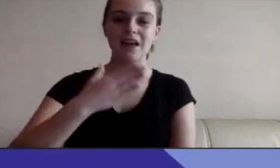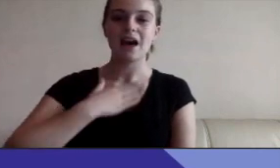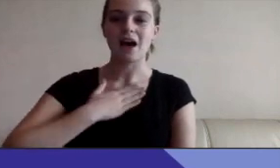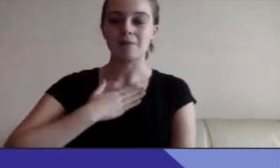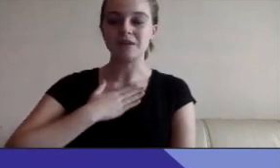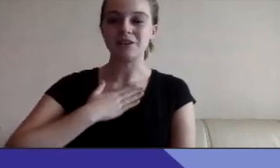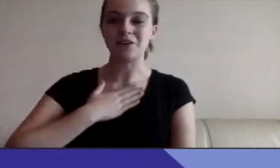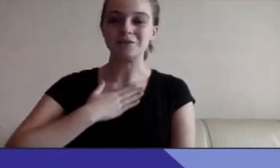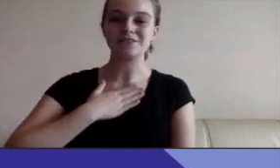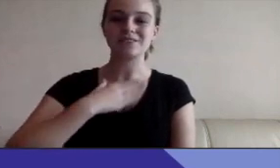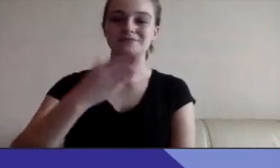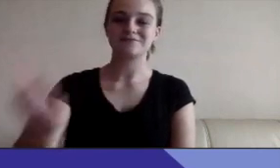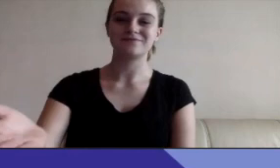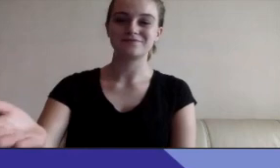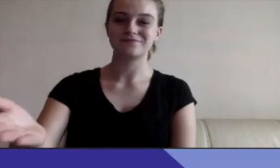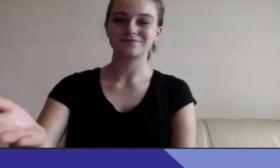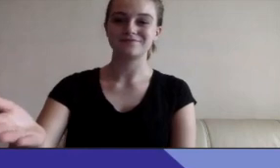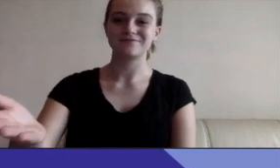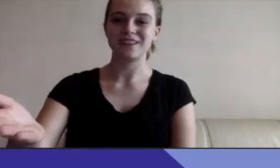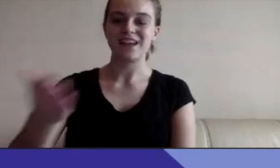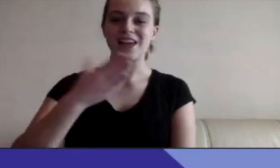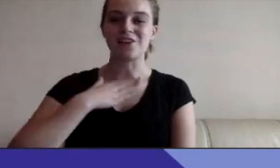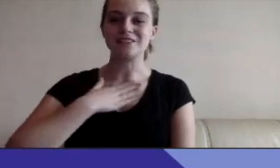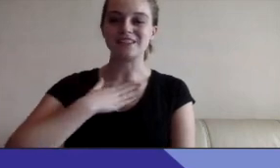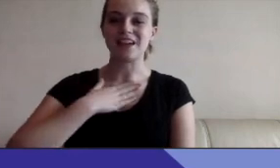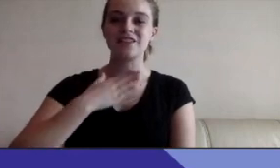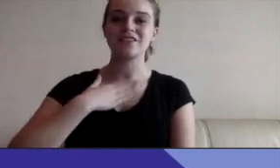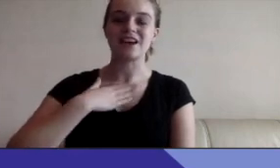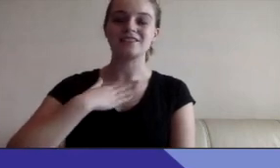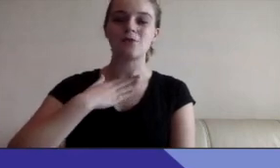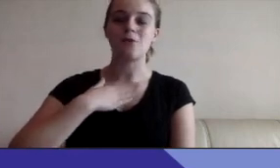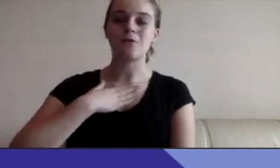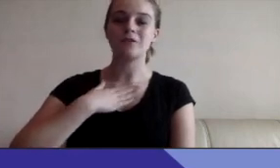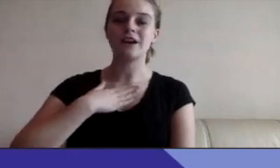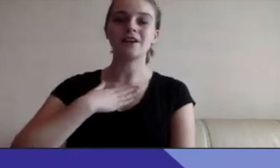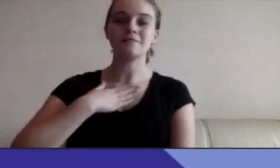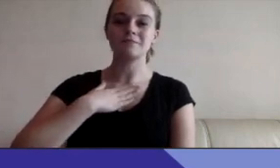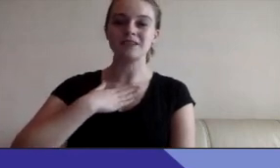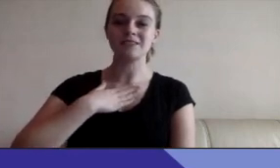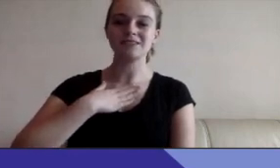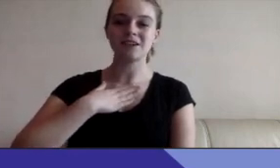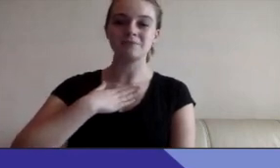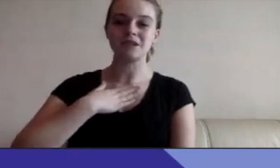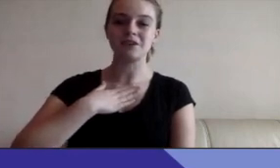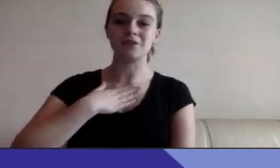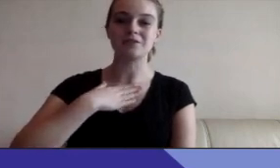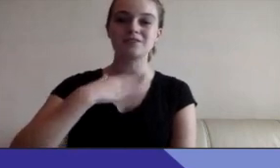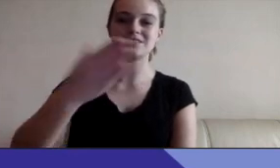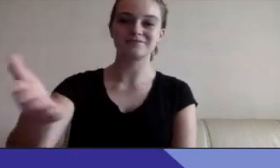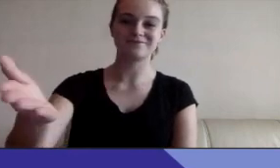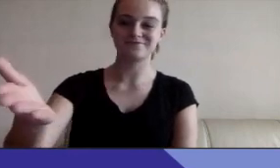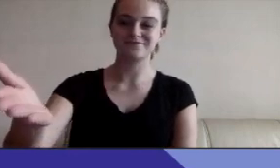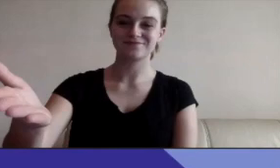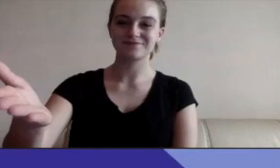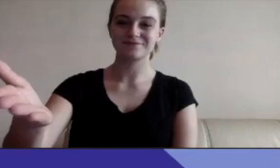mis amigos and all together that's hola mis amigos